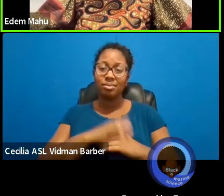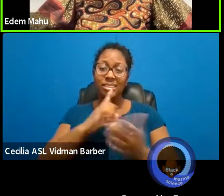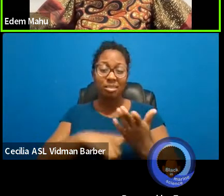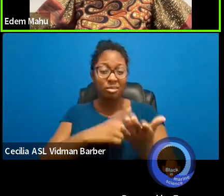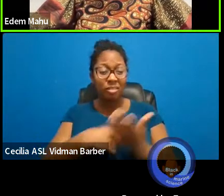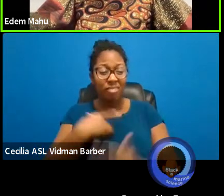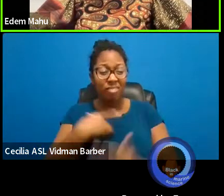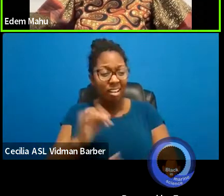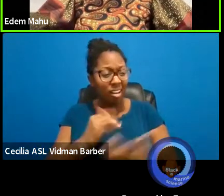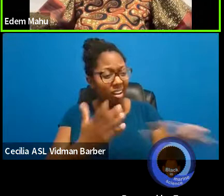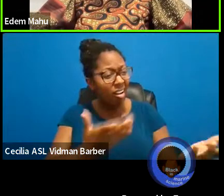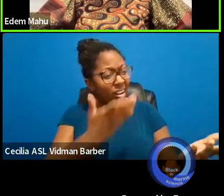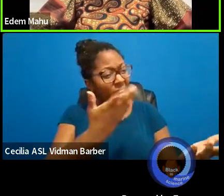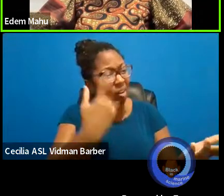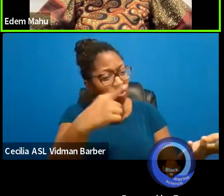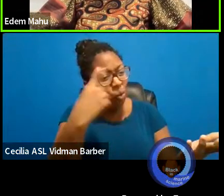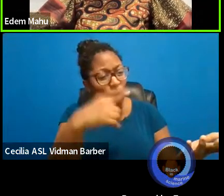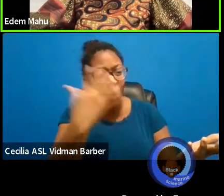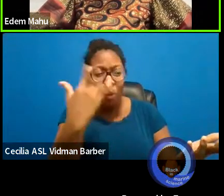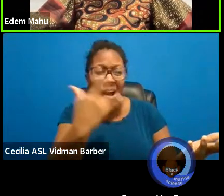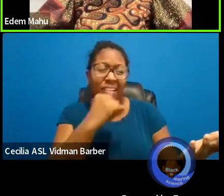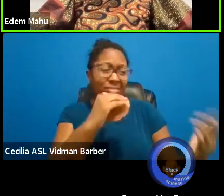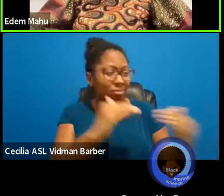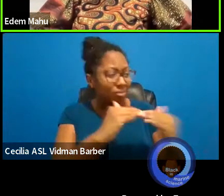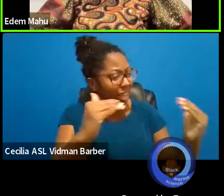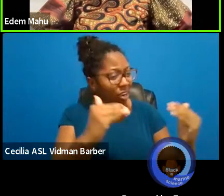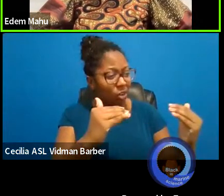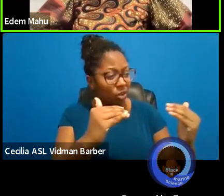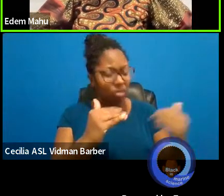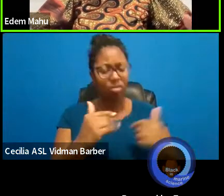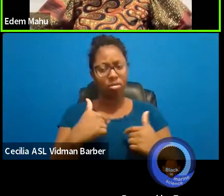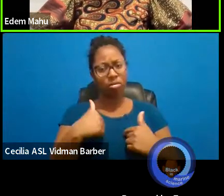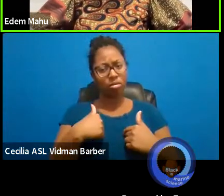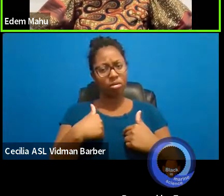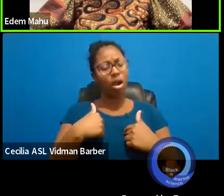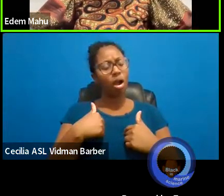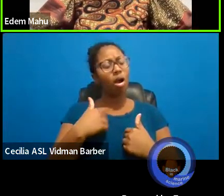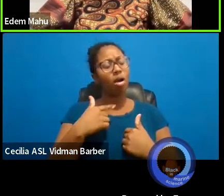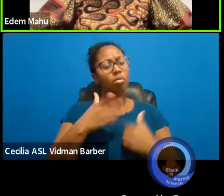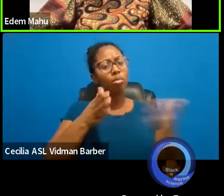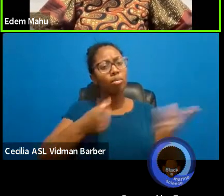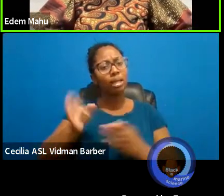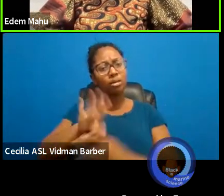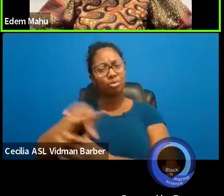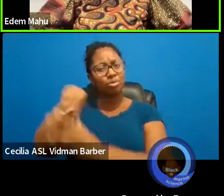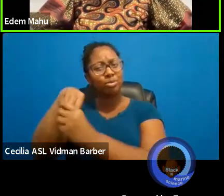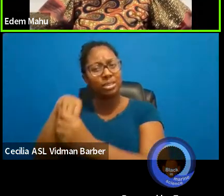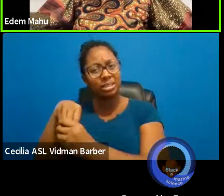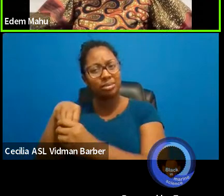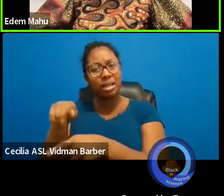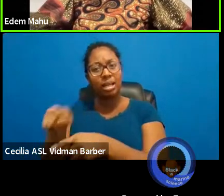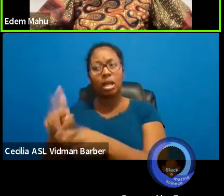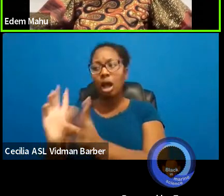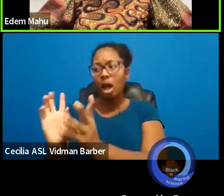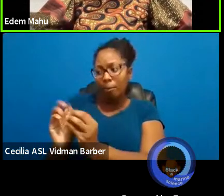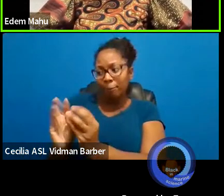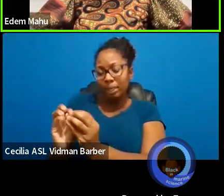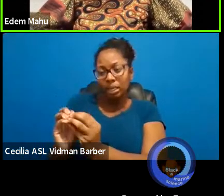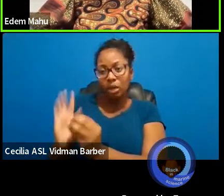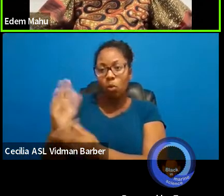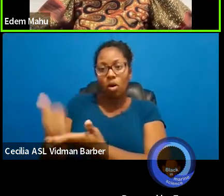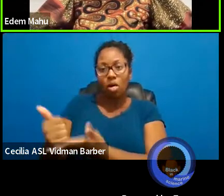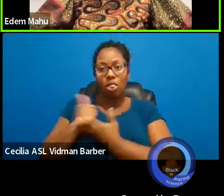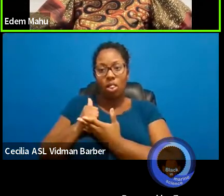unfair, especially when you think that you are going to participate in a meeting that would